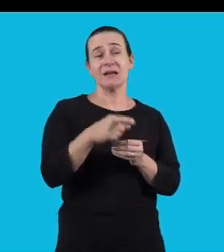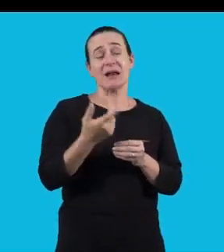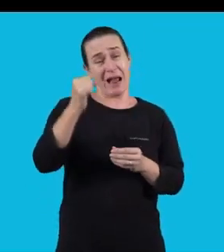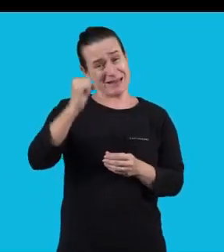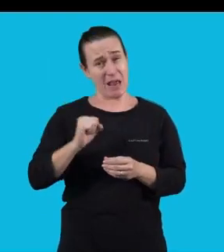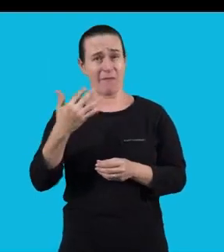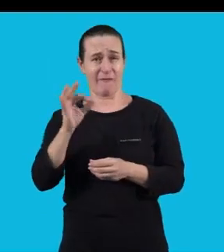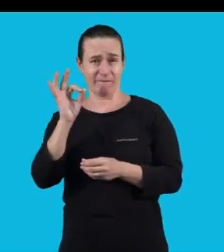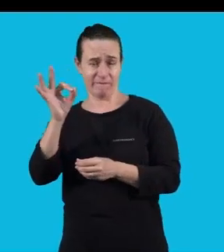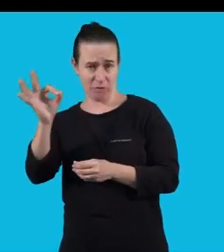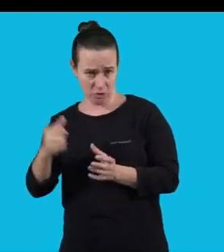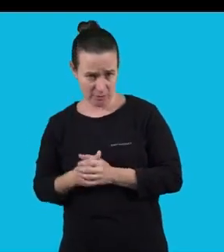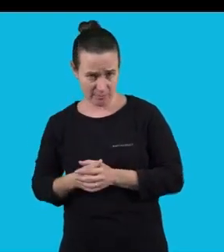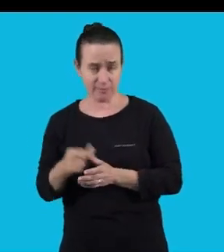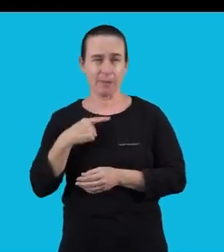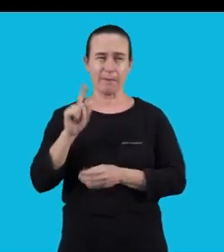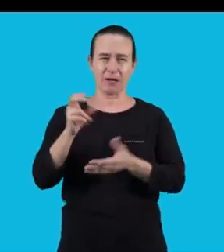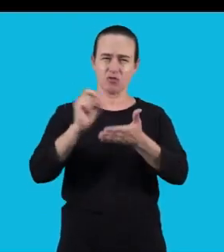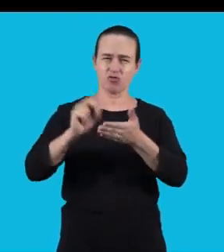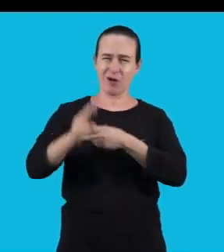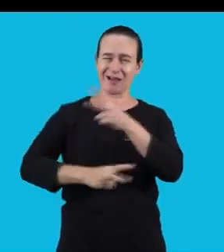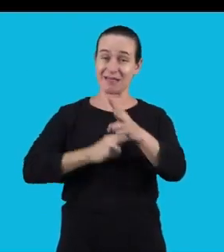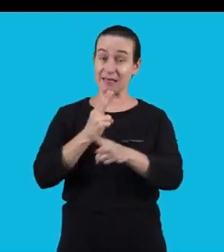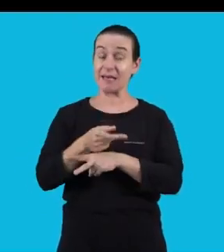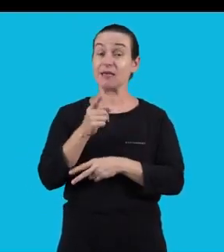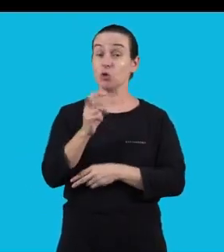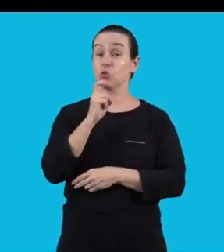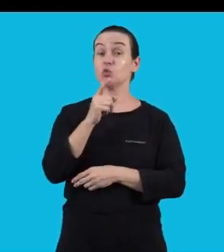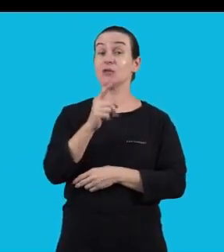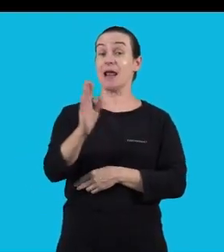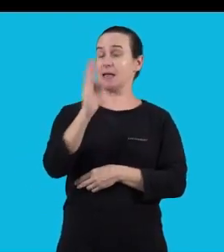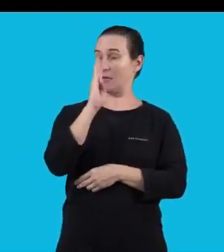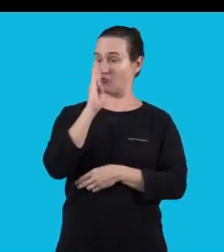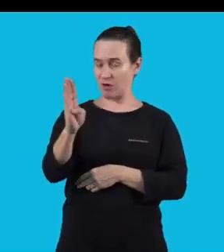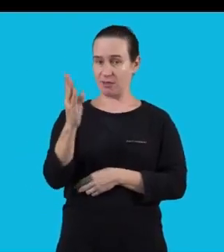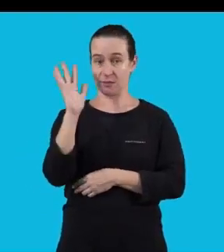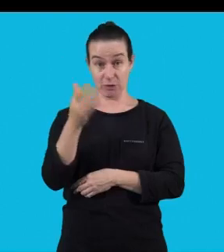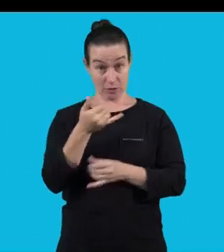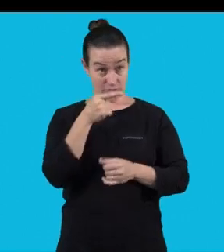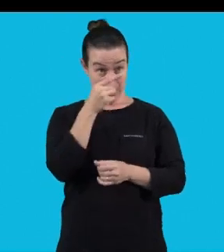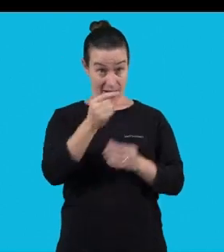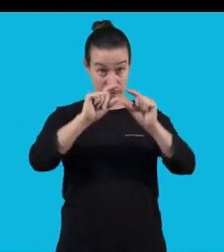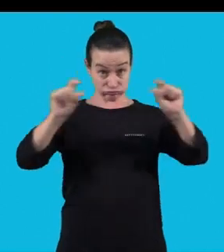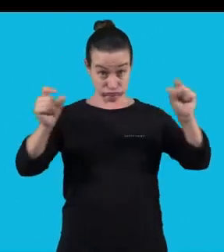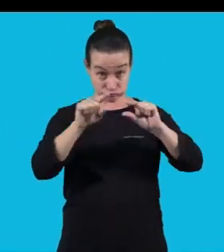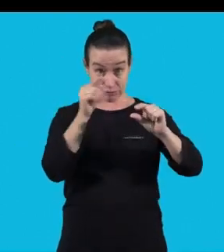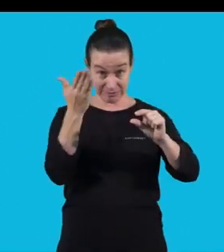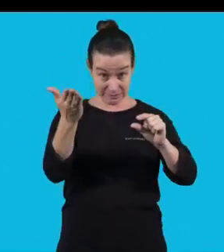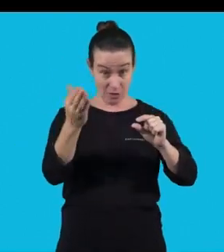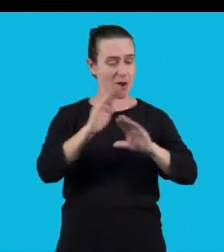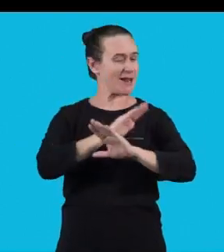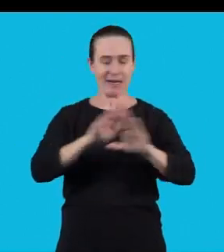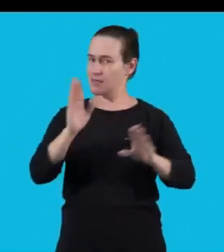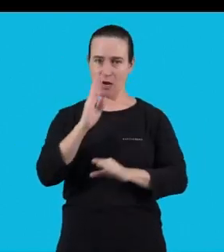on the future. Rewrite the above sentence in the direct speech. So it's in indirect speech and you have to put it